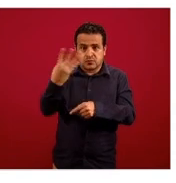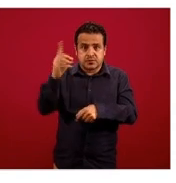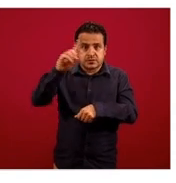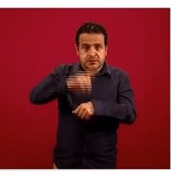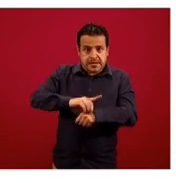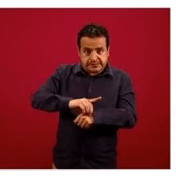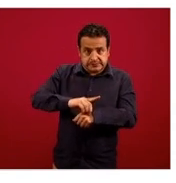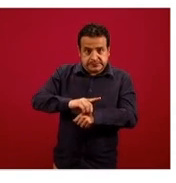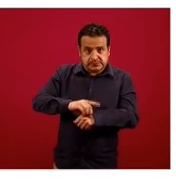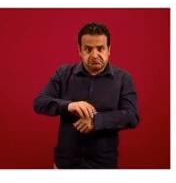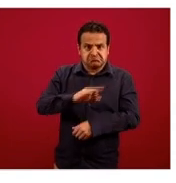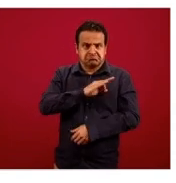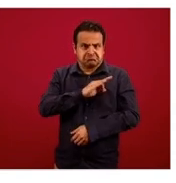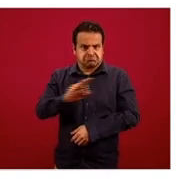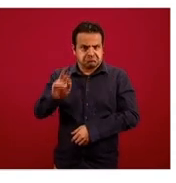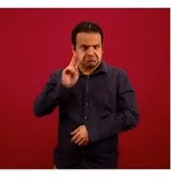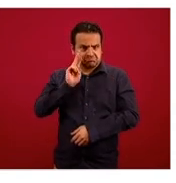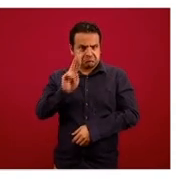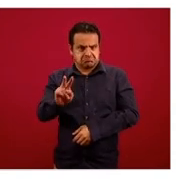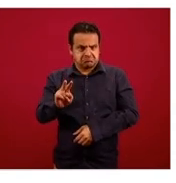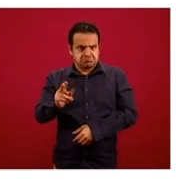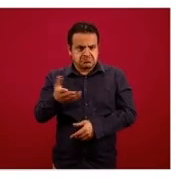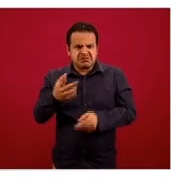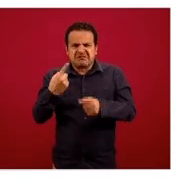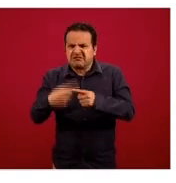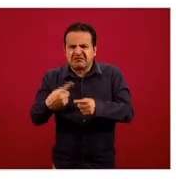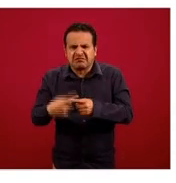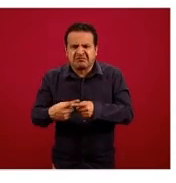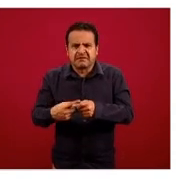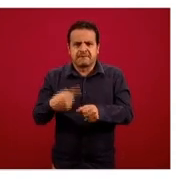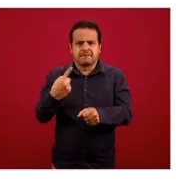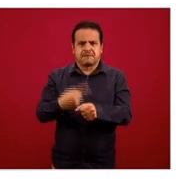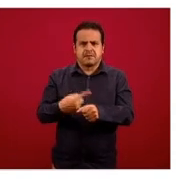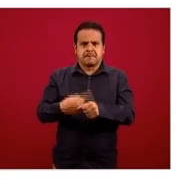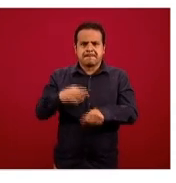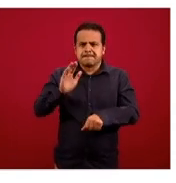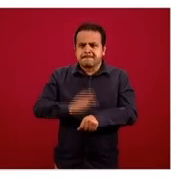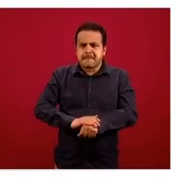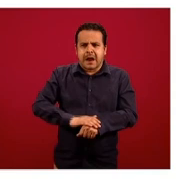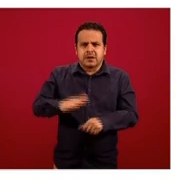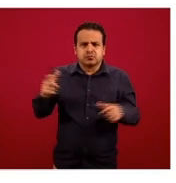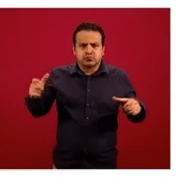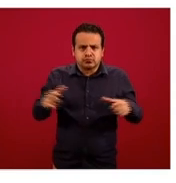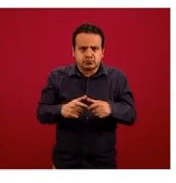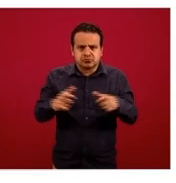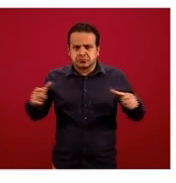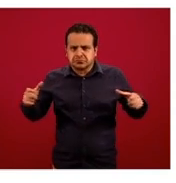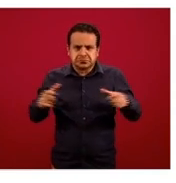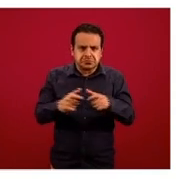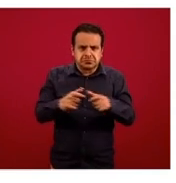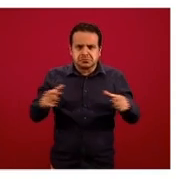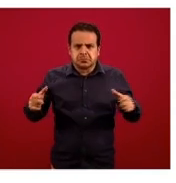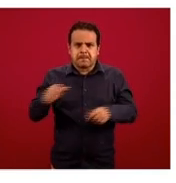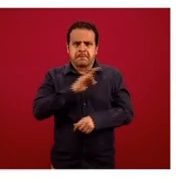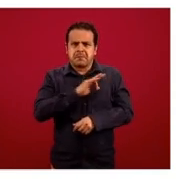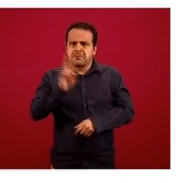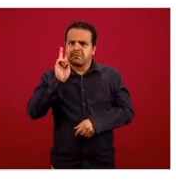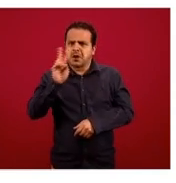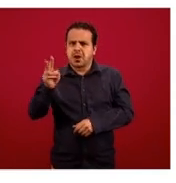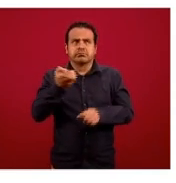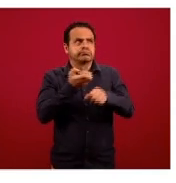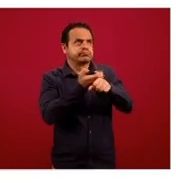scale that shows the highest and the lowest concentrations that are found in our